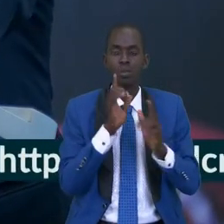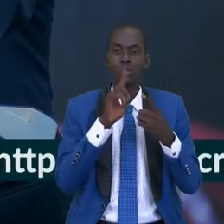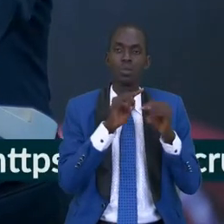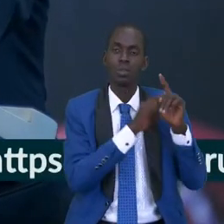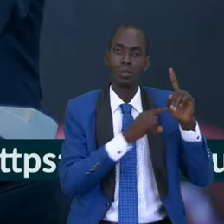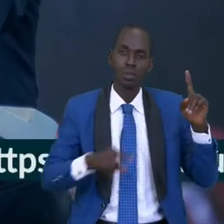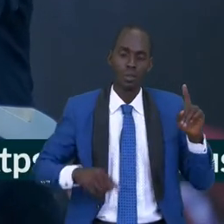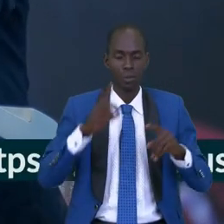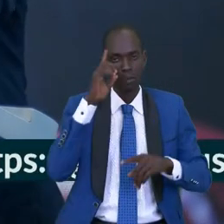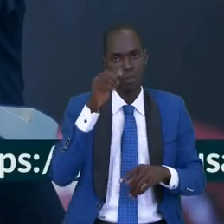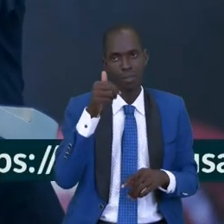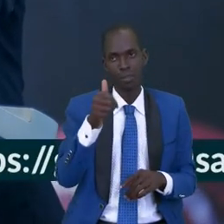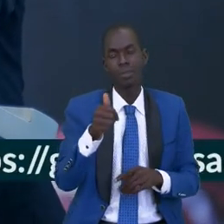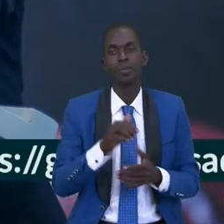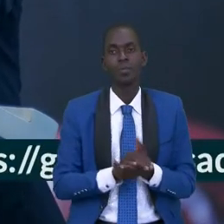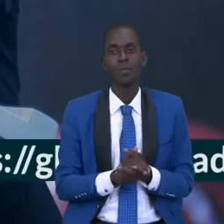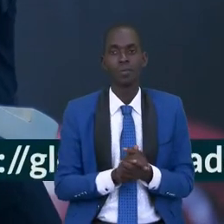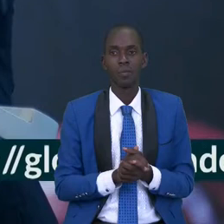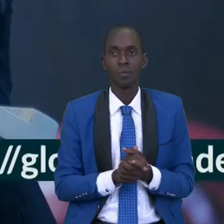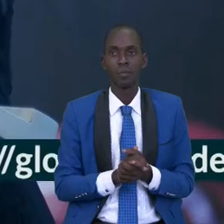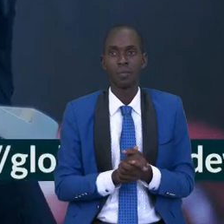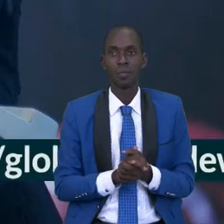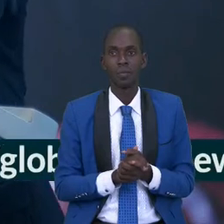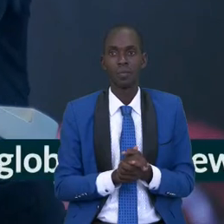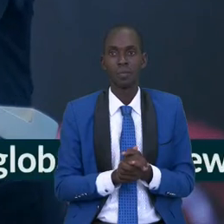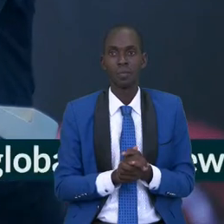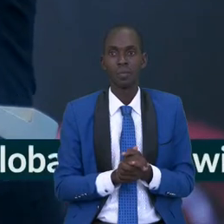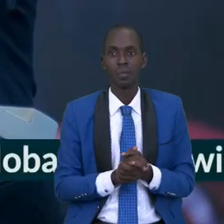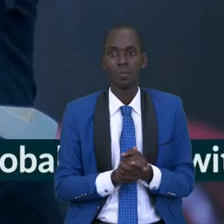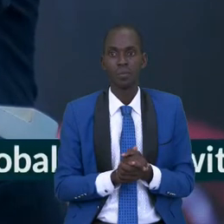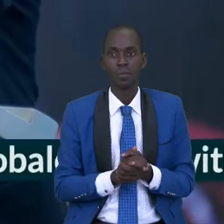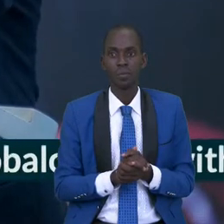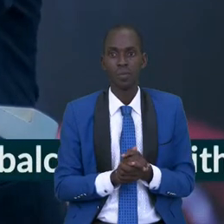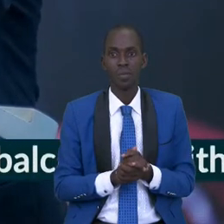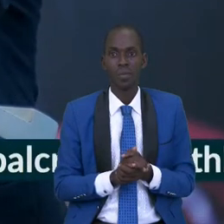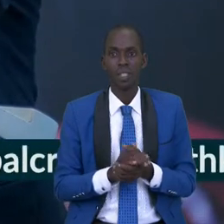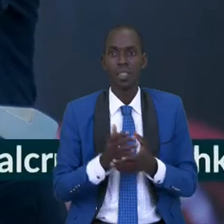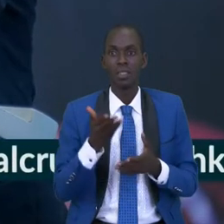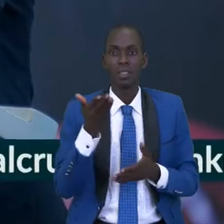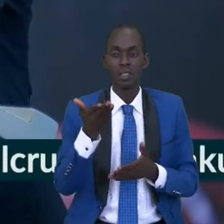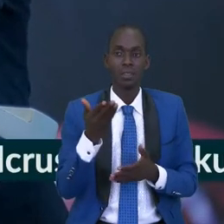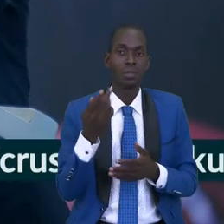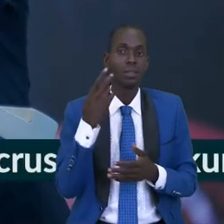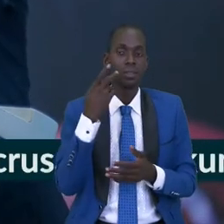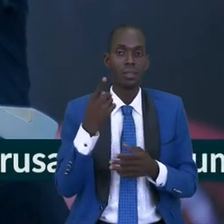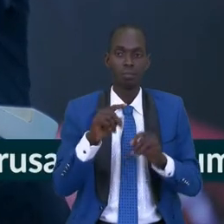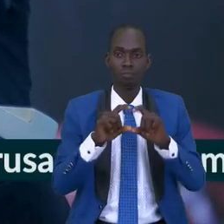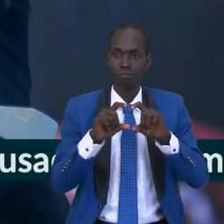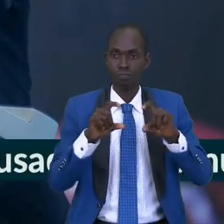If you are listening via radio or television and you have just given your life to